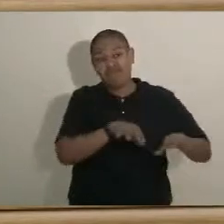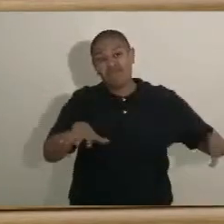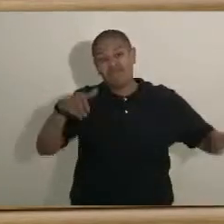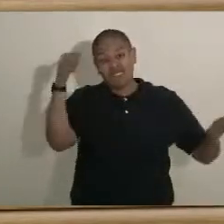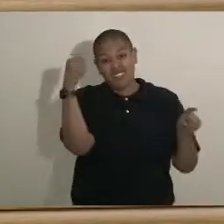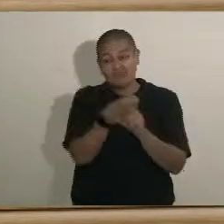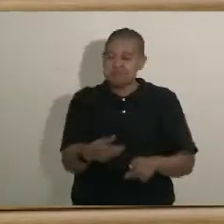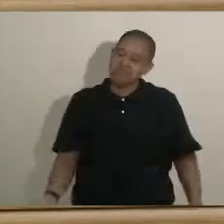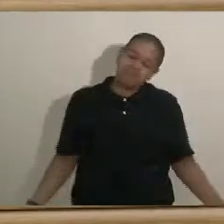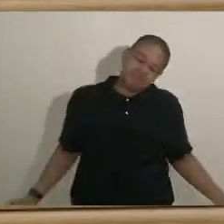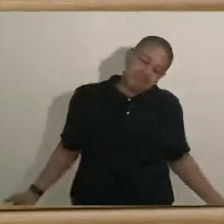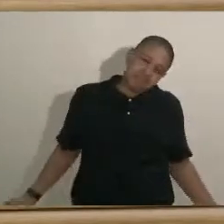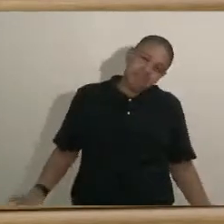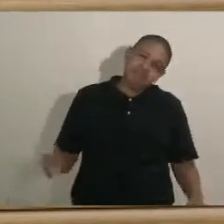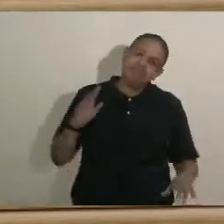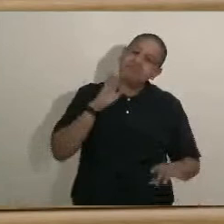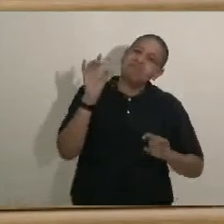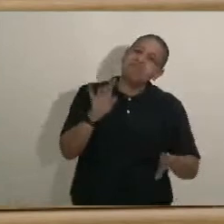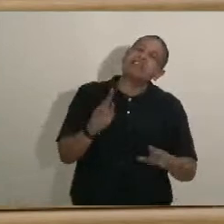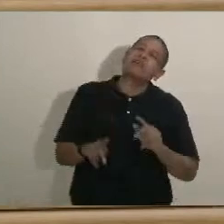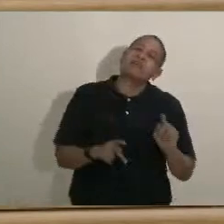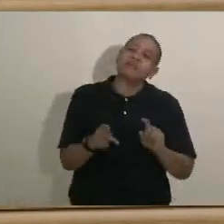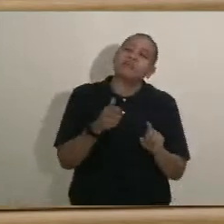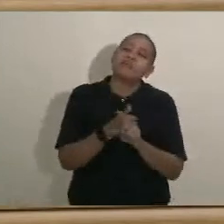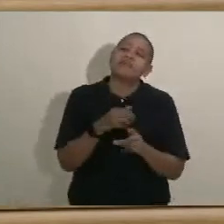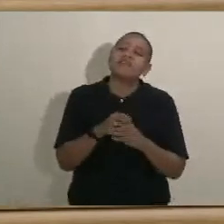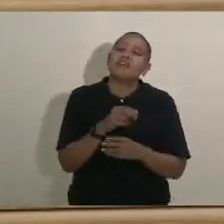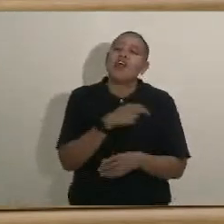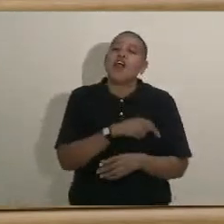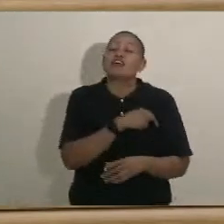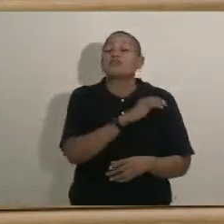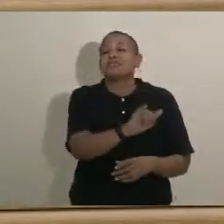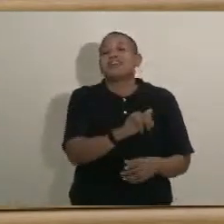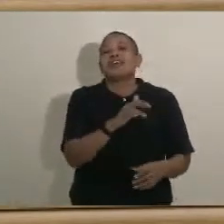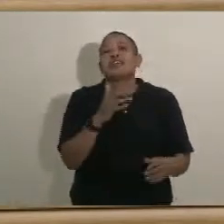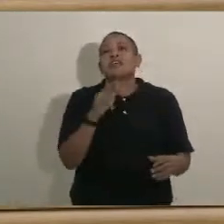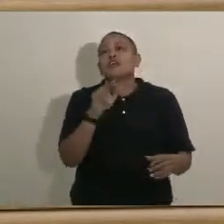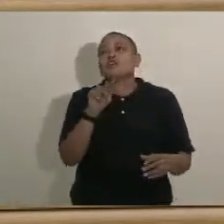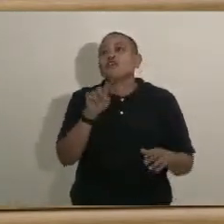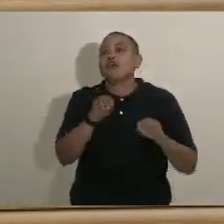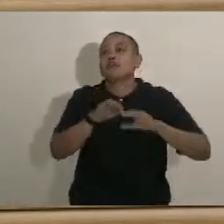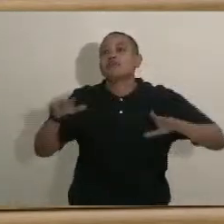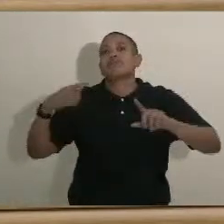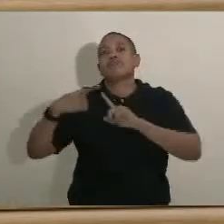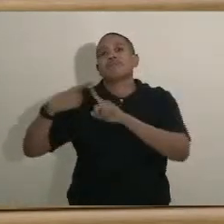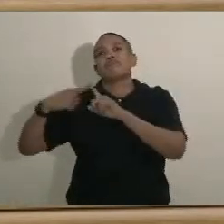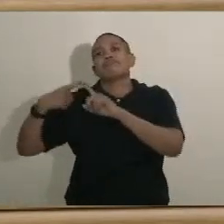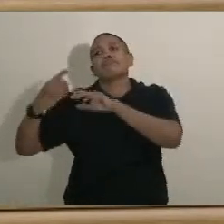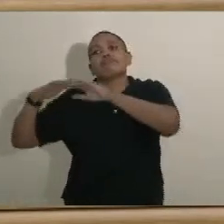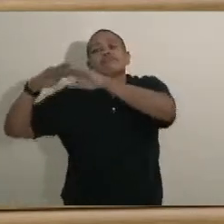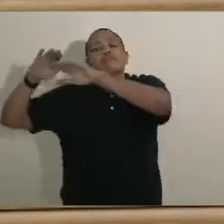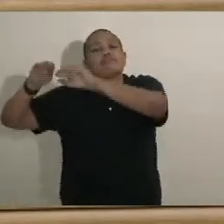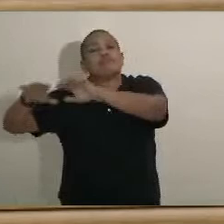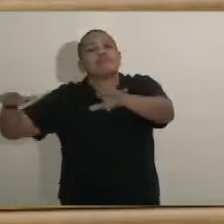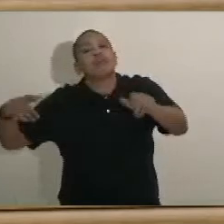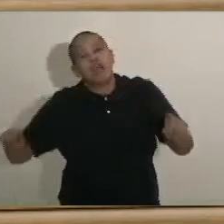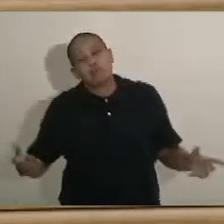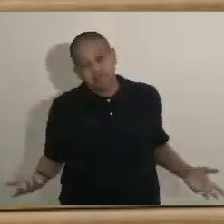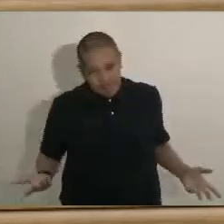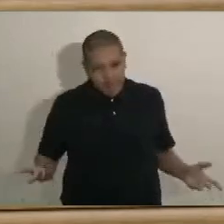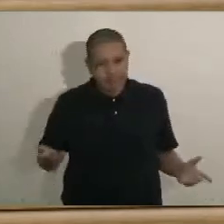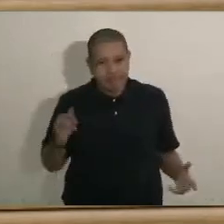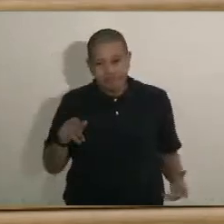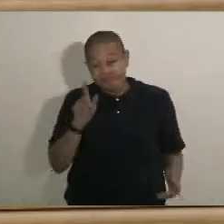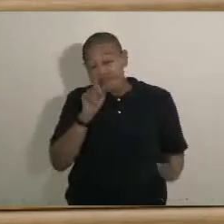impact that is placing persons in a hospital at the rate of the positivity increase. So that